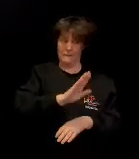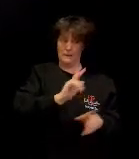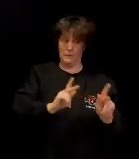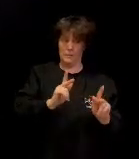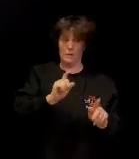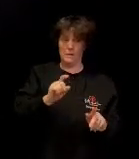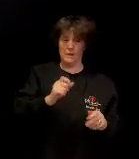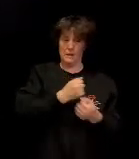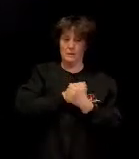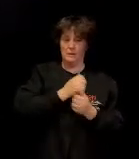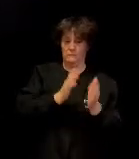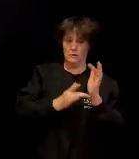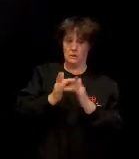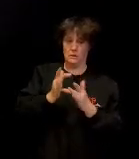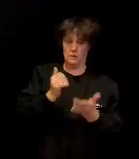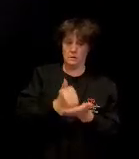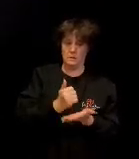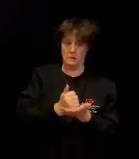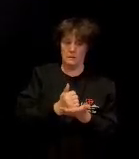Jesus. Right. Amen.